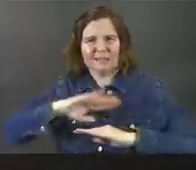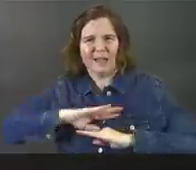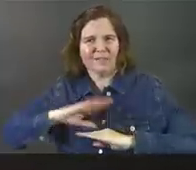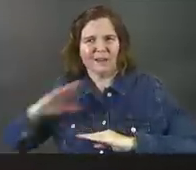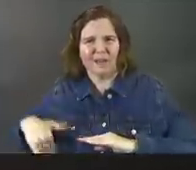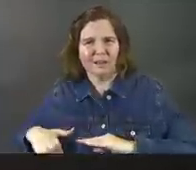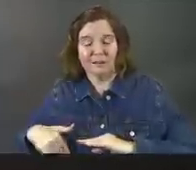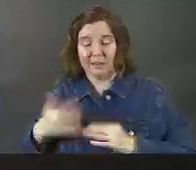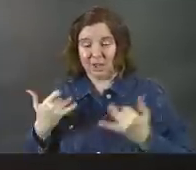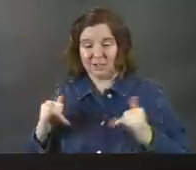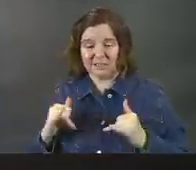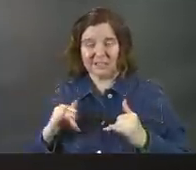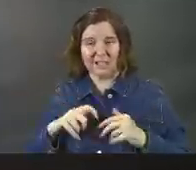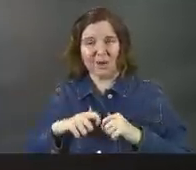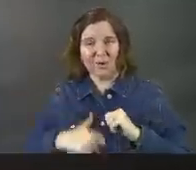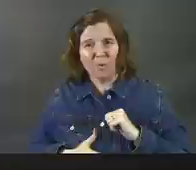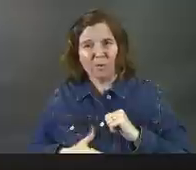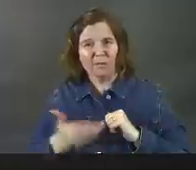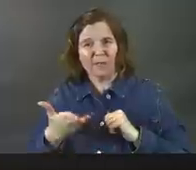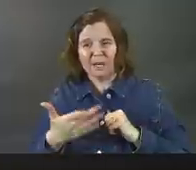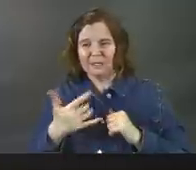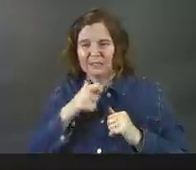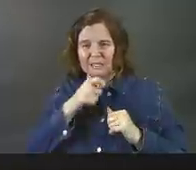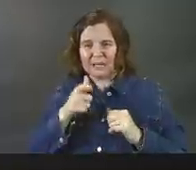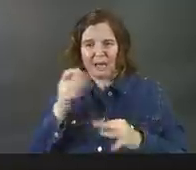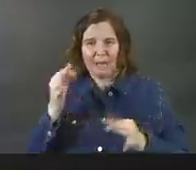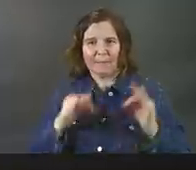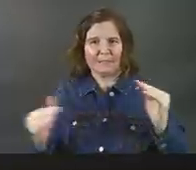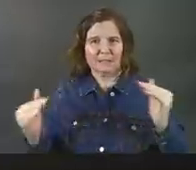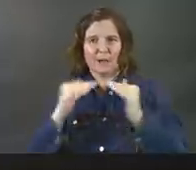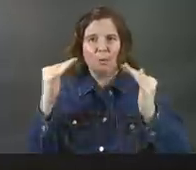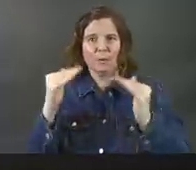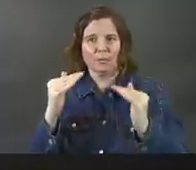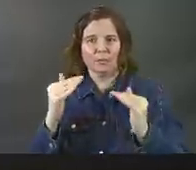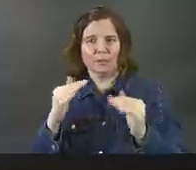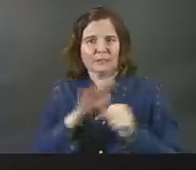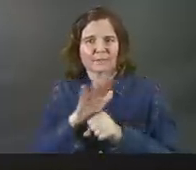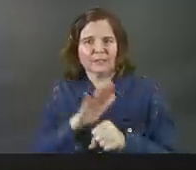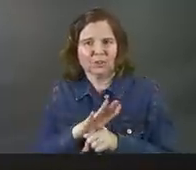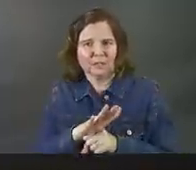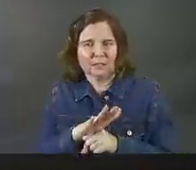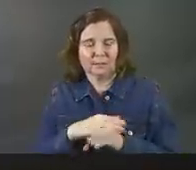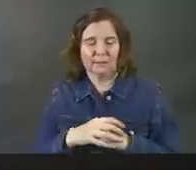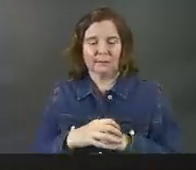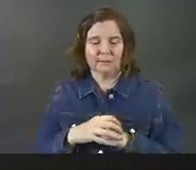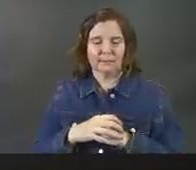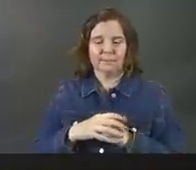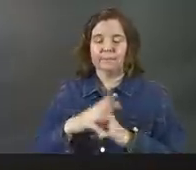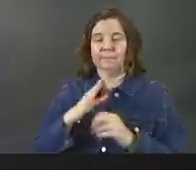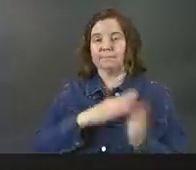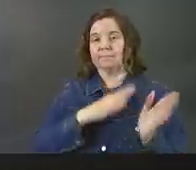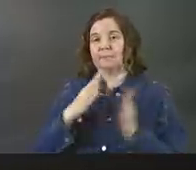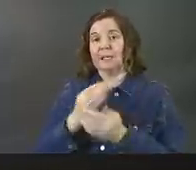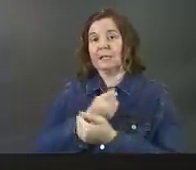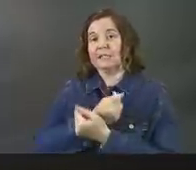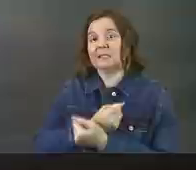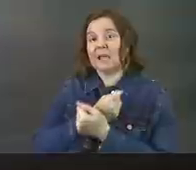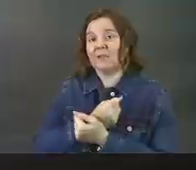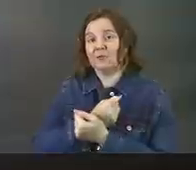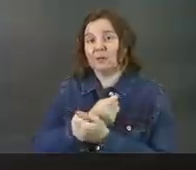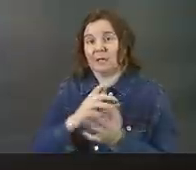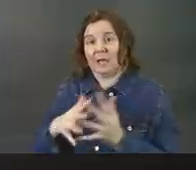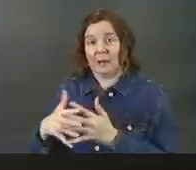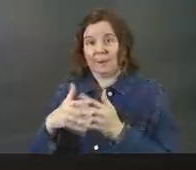it's not been satisfied. There's still wrong there. It's not been dealt with sufficiently. Let's talk about slavery in